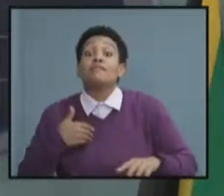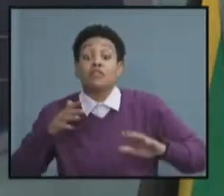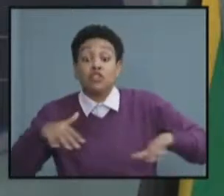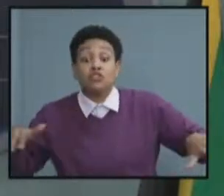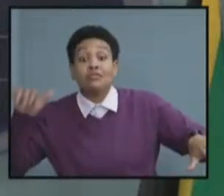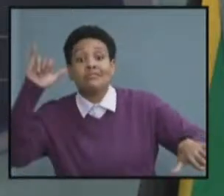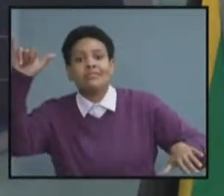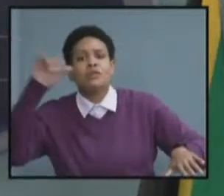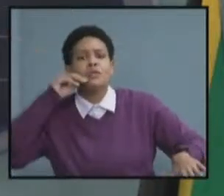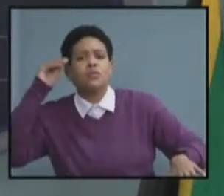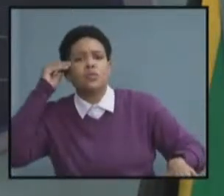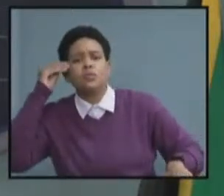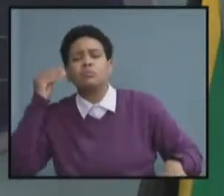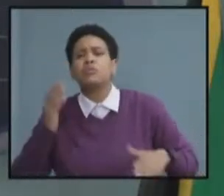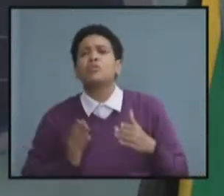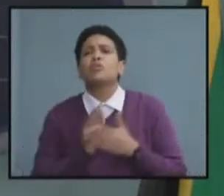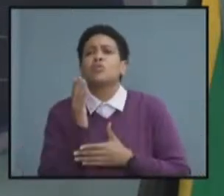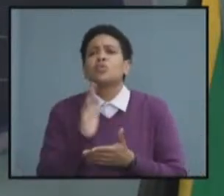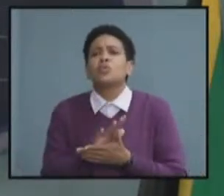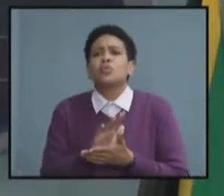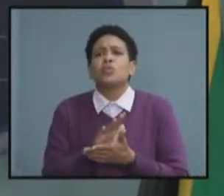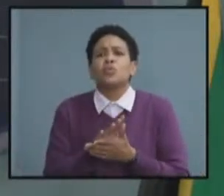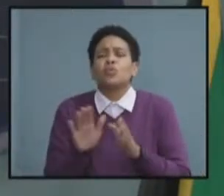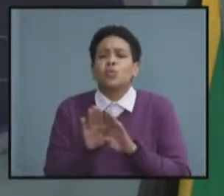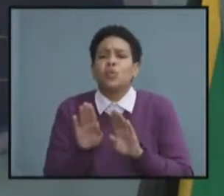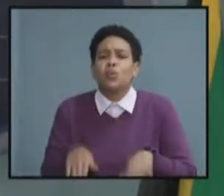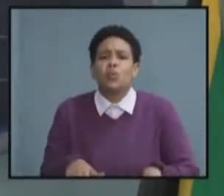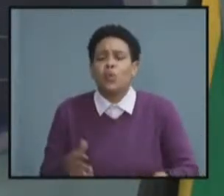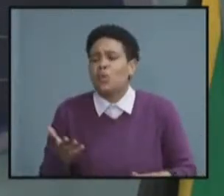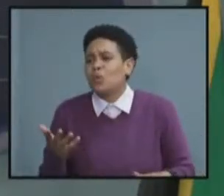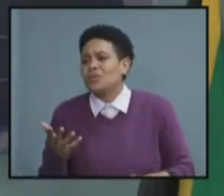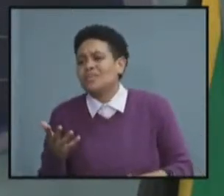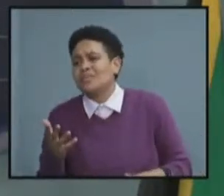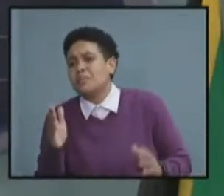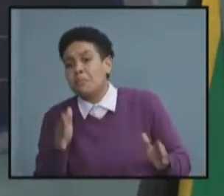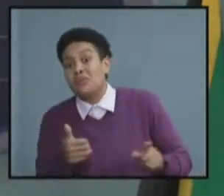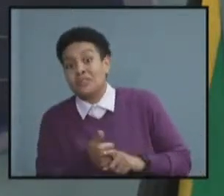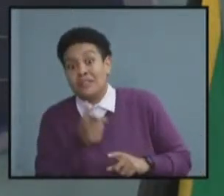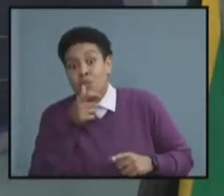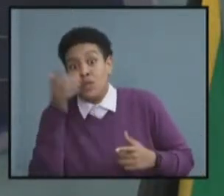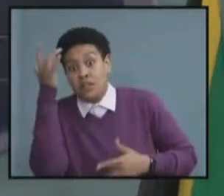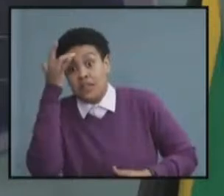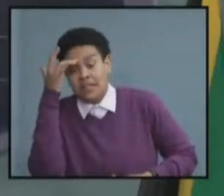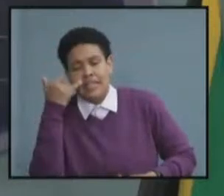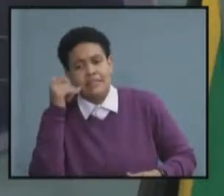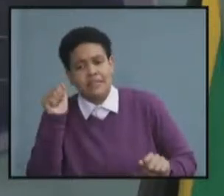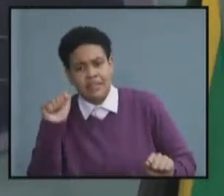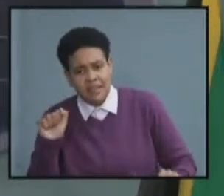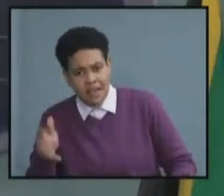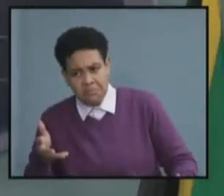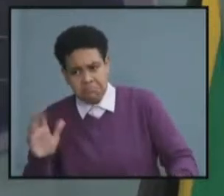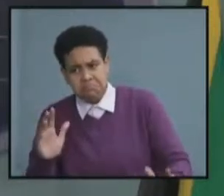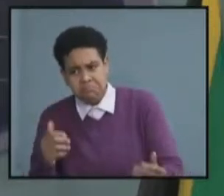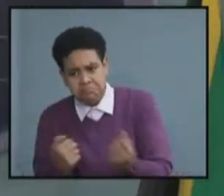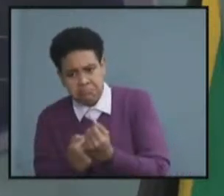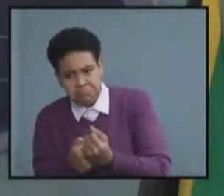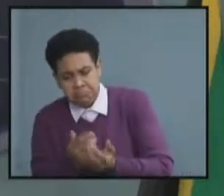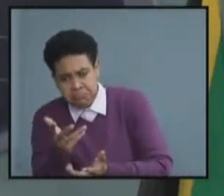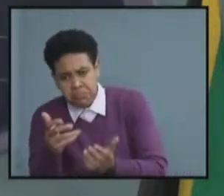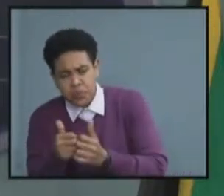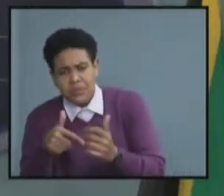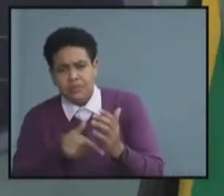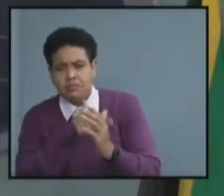children at home, by virtue of school being out, persons who are ill, if they can be facilitated with